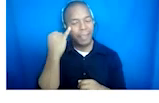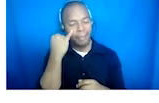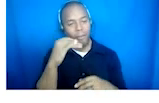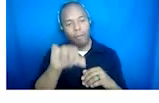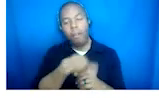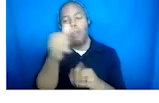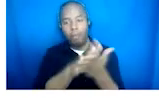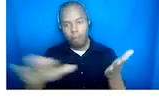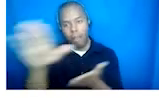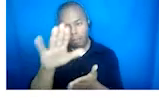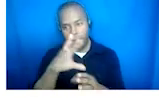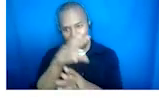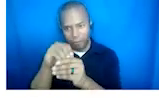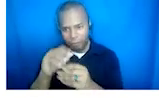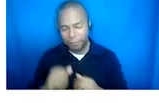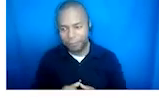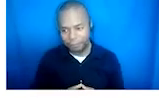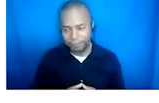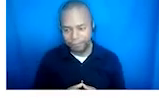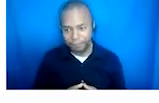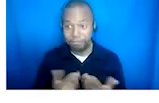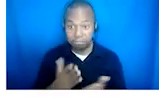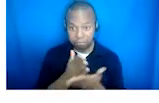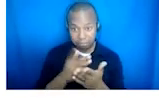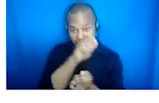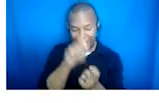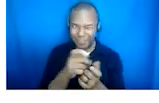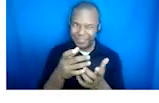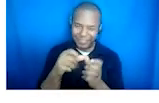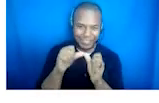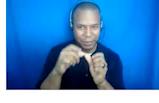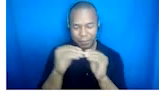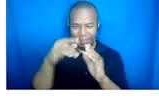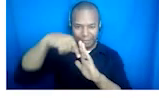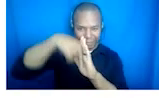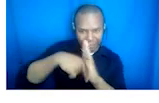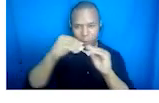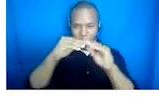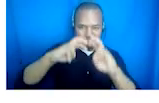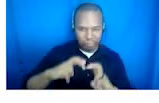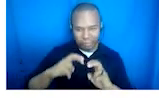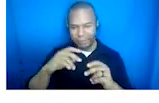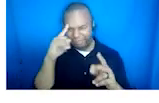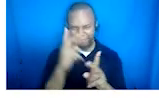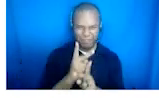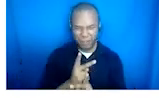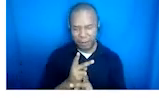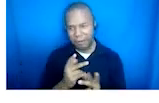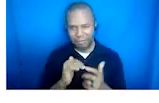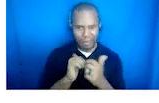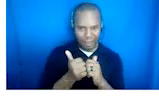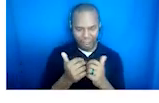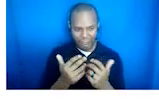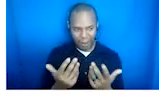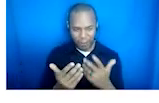colleges. And to be honest, we have some of those details to work out as far as our experience and how we're going